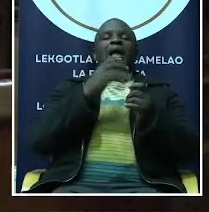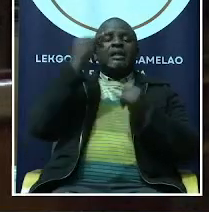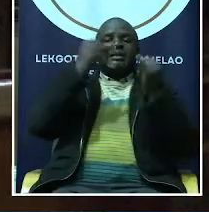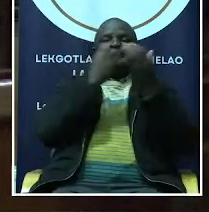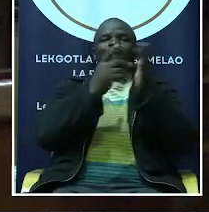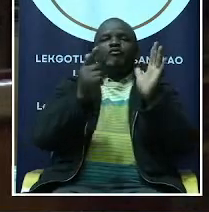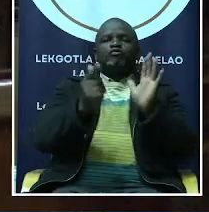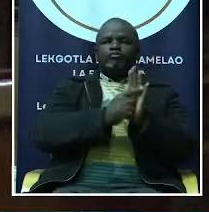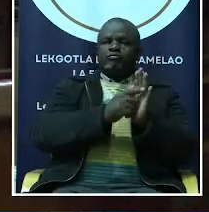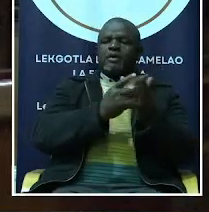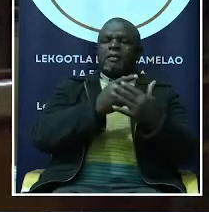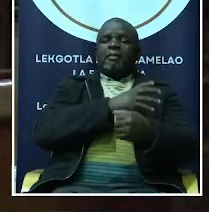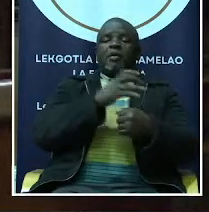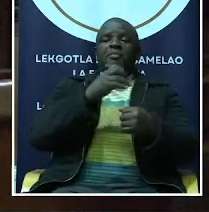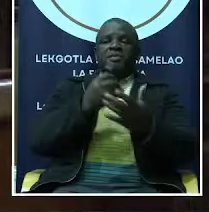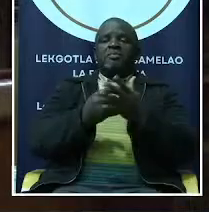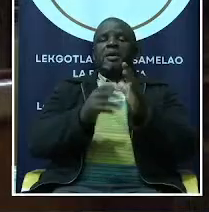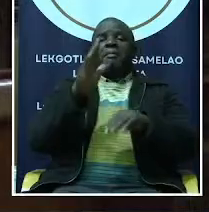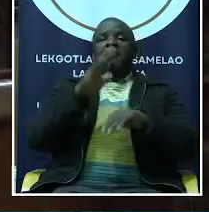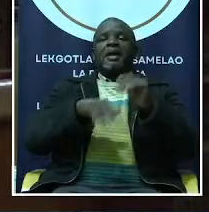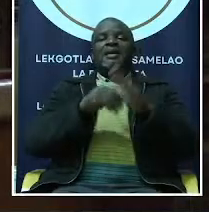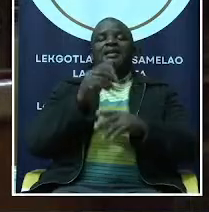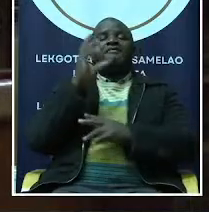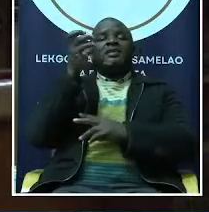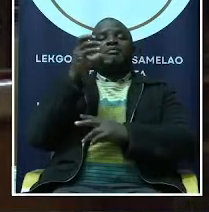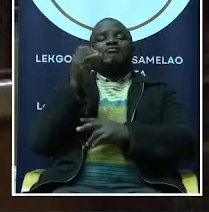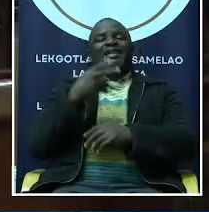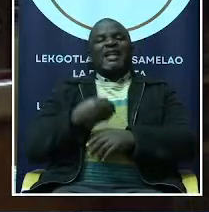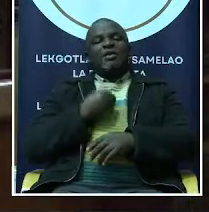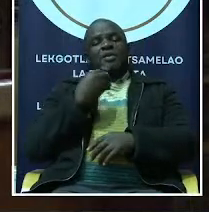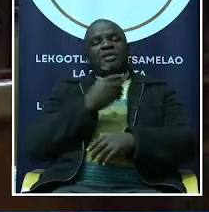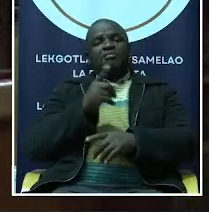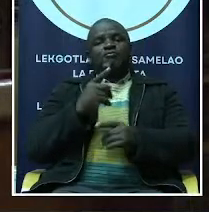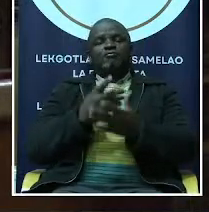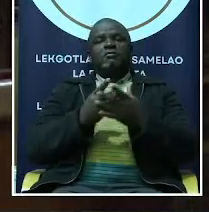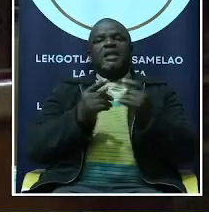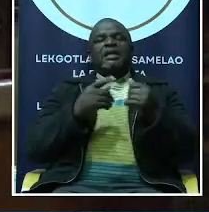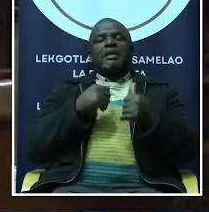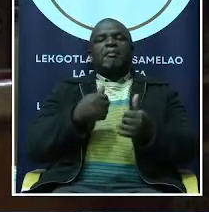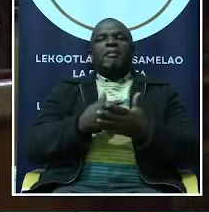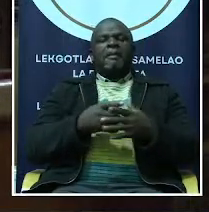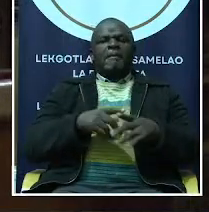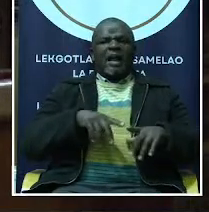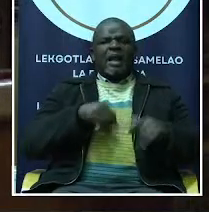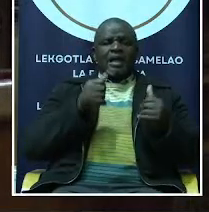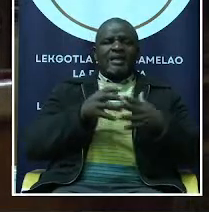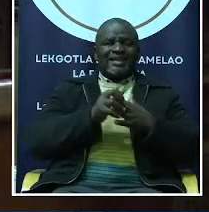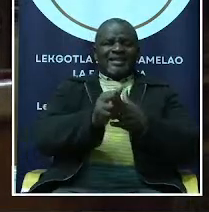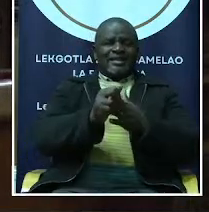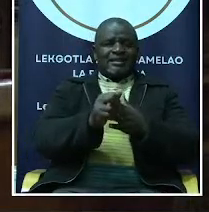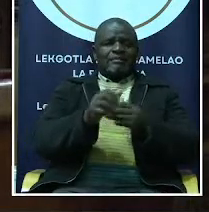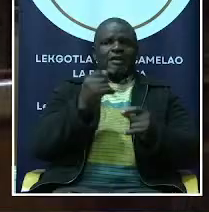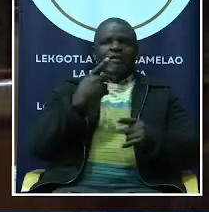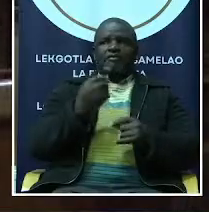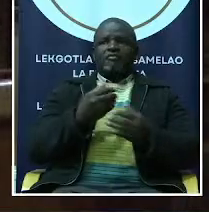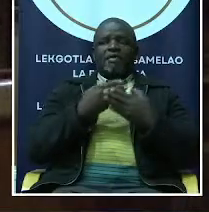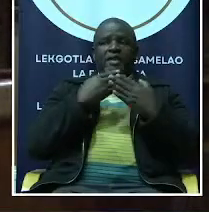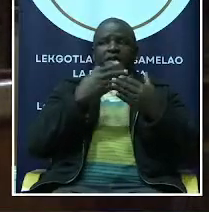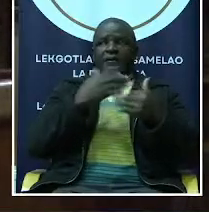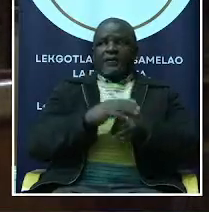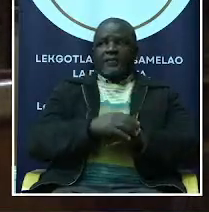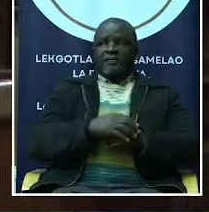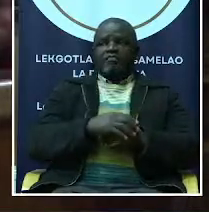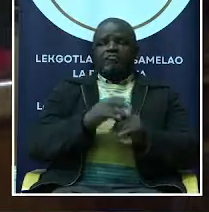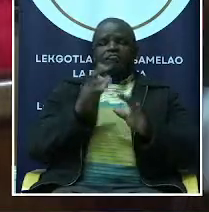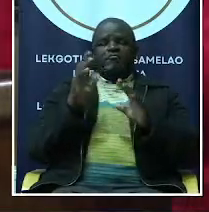empowerment. Let us build a Free State where youth do not survive, but they lead. Thank you so much.